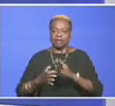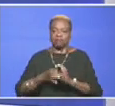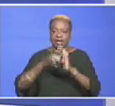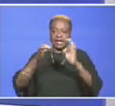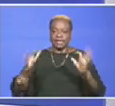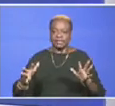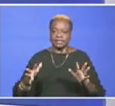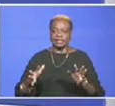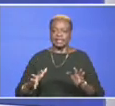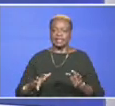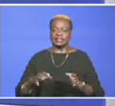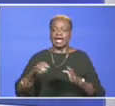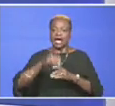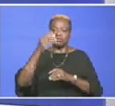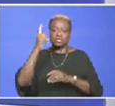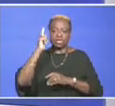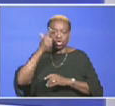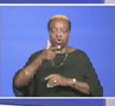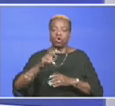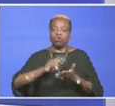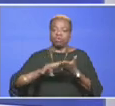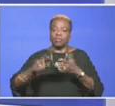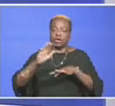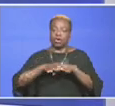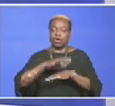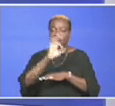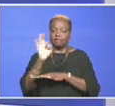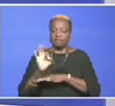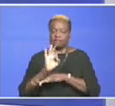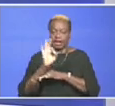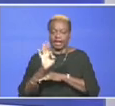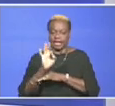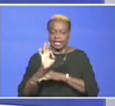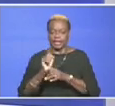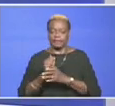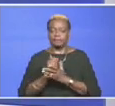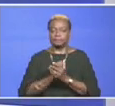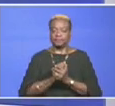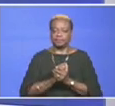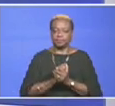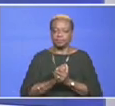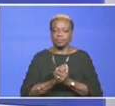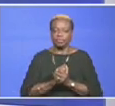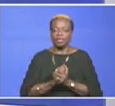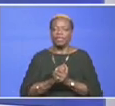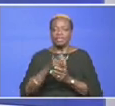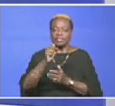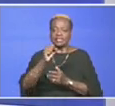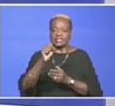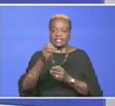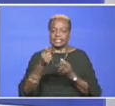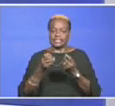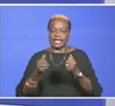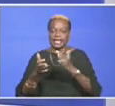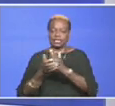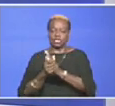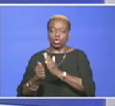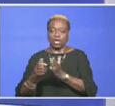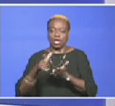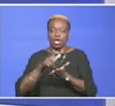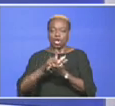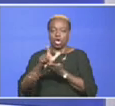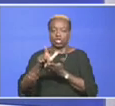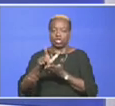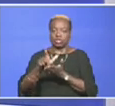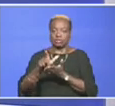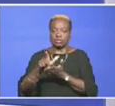economic outlook report on Friday, citing the steady performance of the economy going into Project Sanddollar's launch. Central Bank Governor John